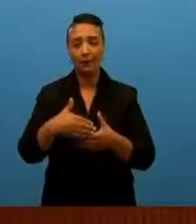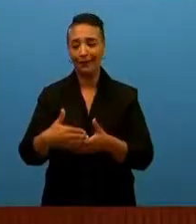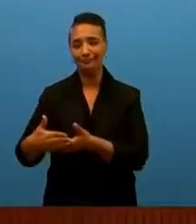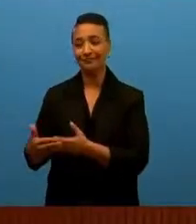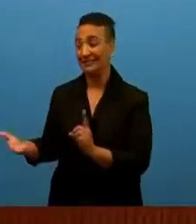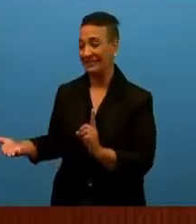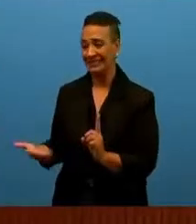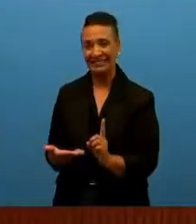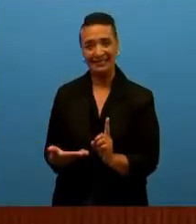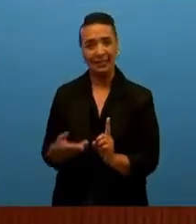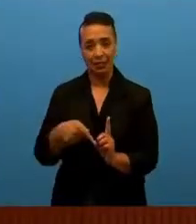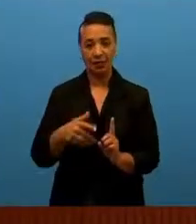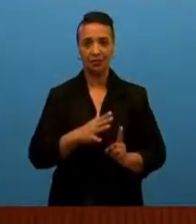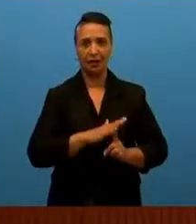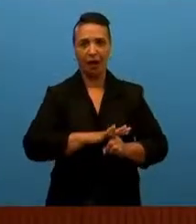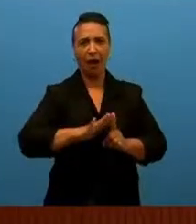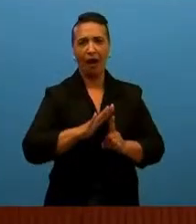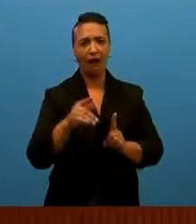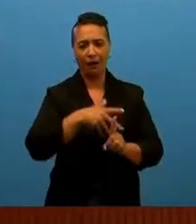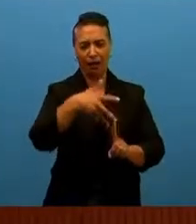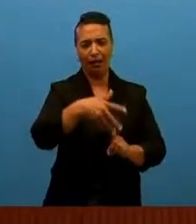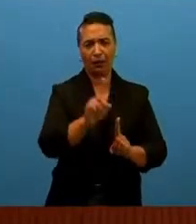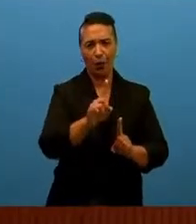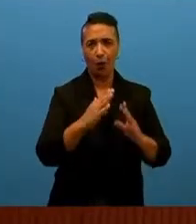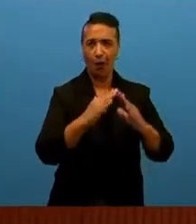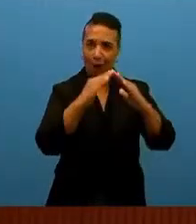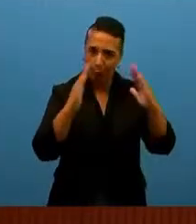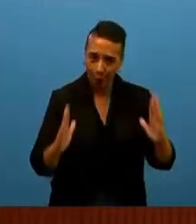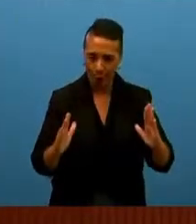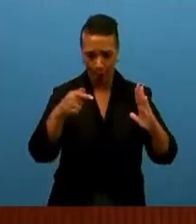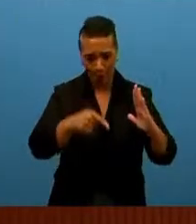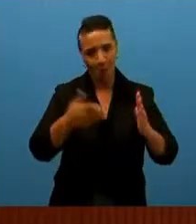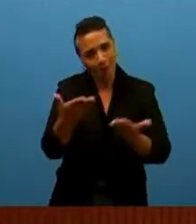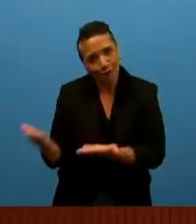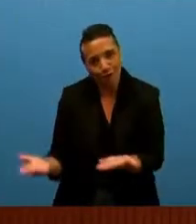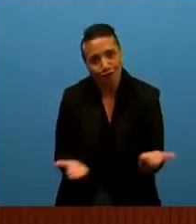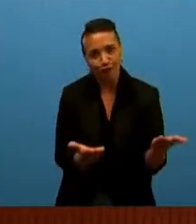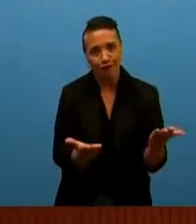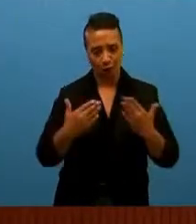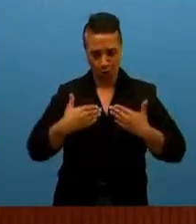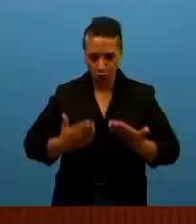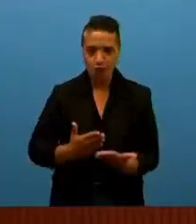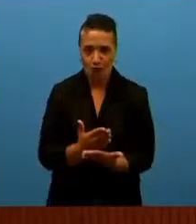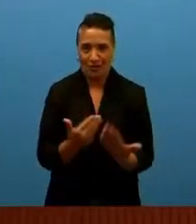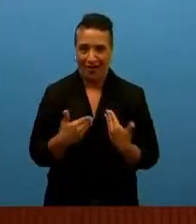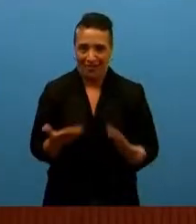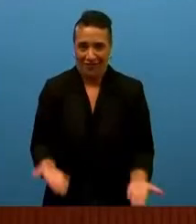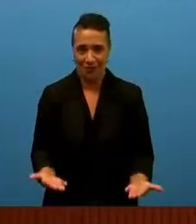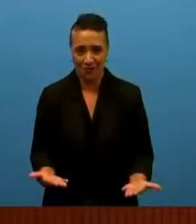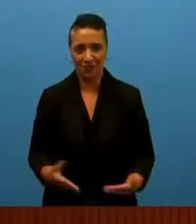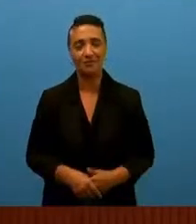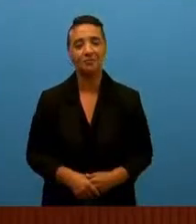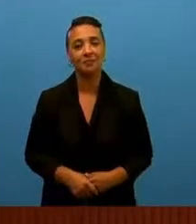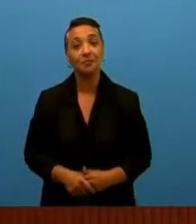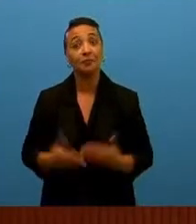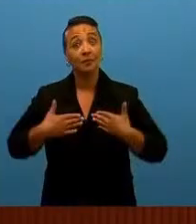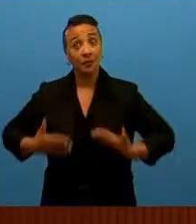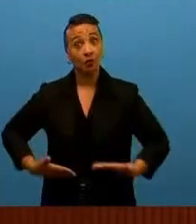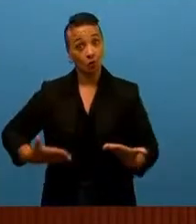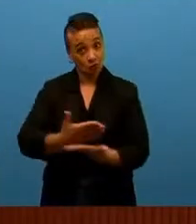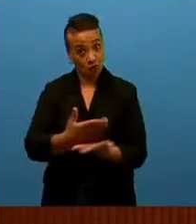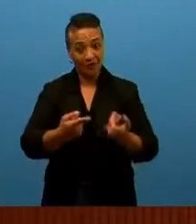at the UN, but for the self-determining rights holders we are. The Human Rights